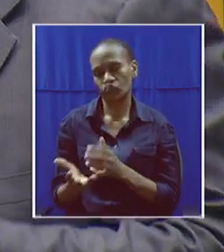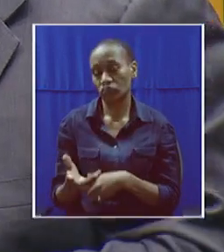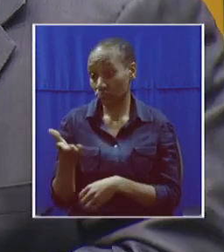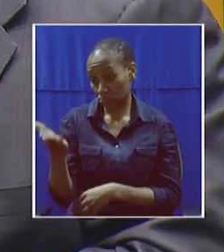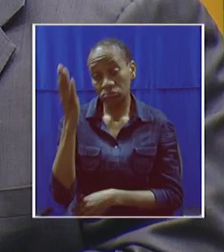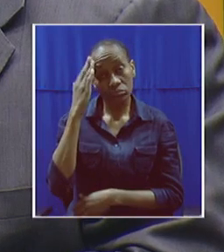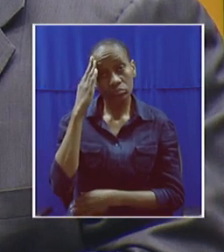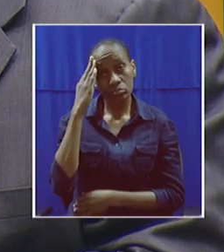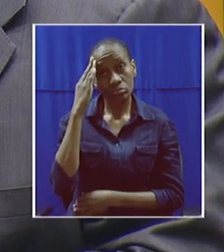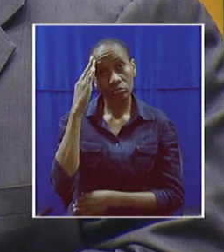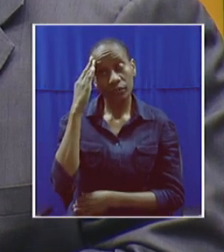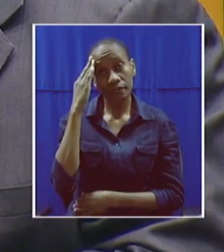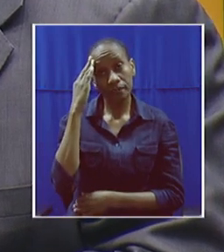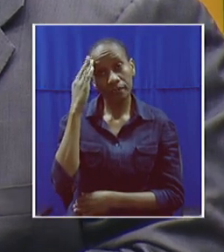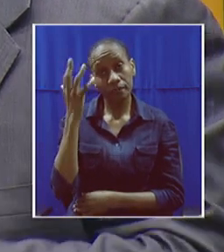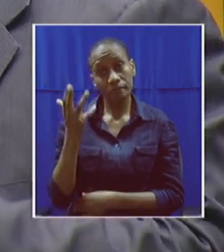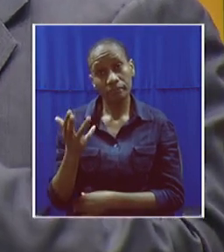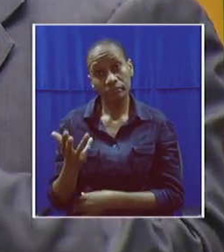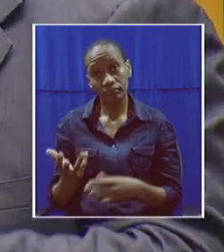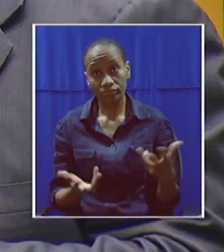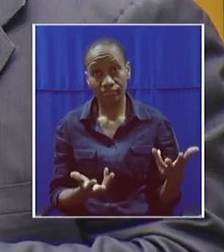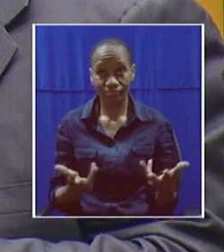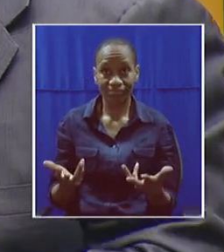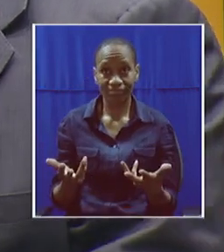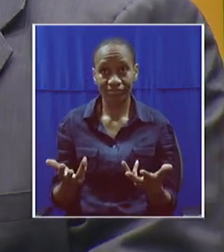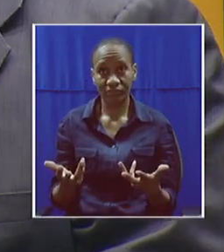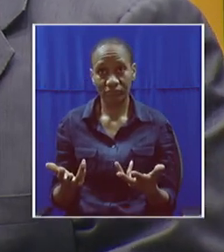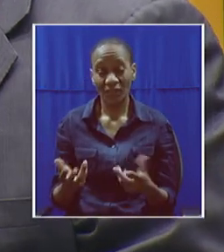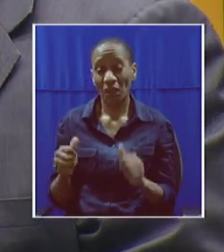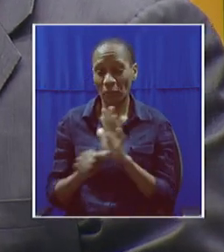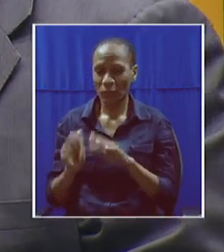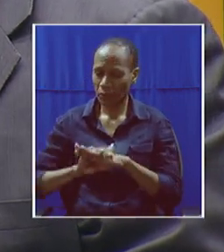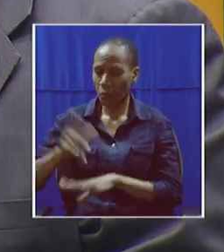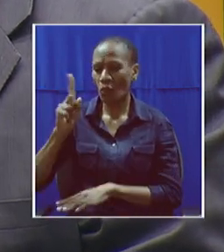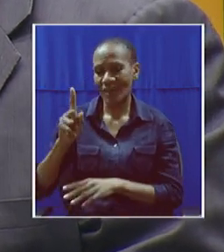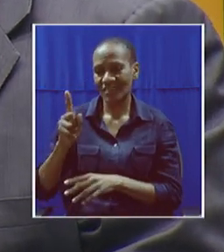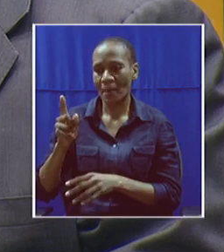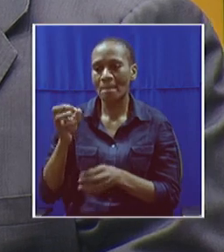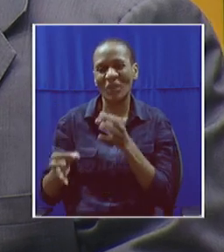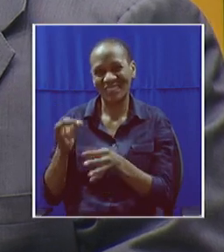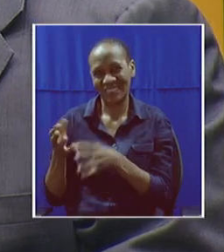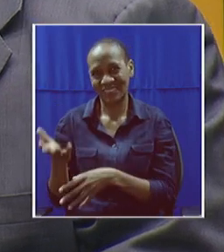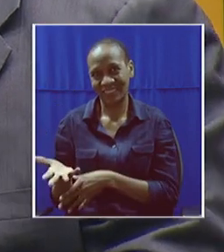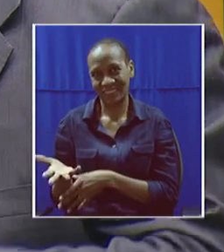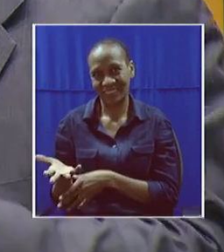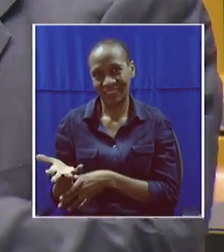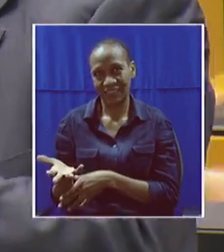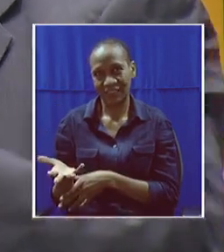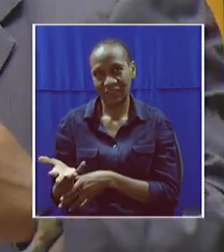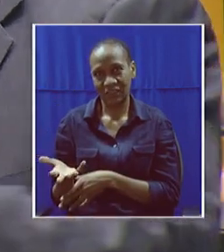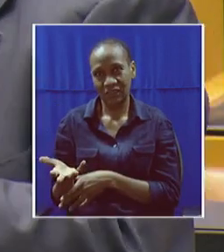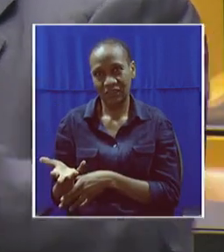know uh policy at the end of the day is politics